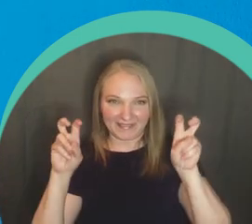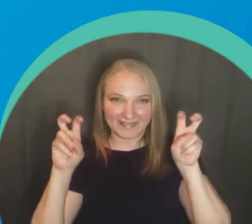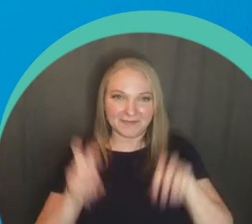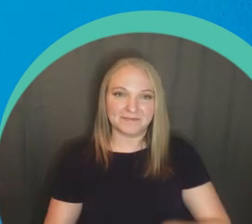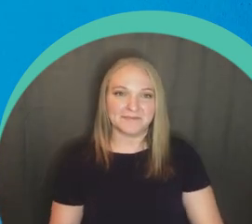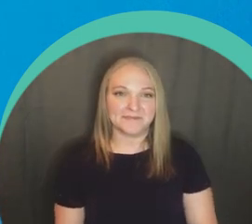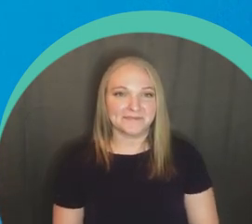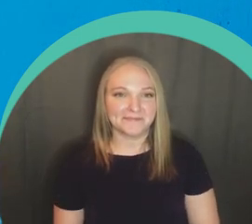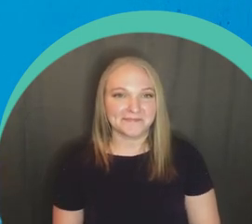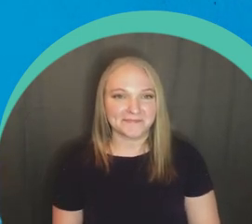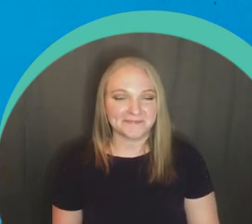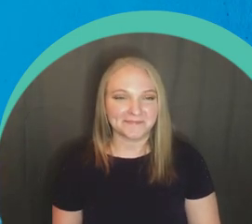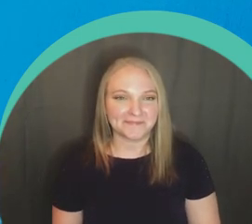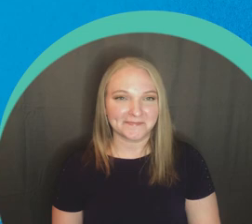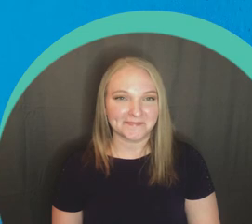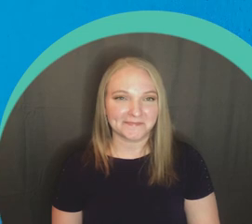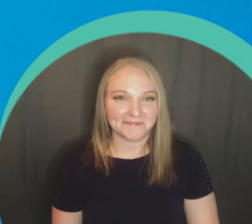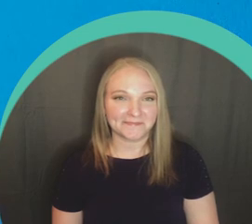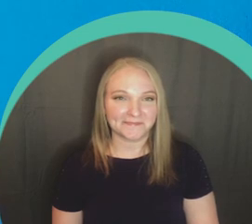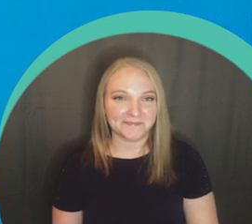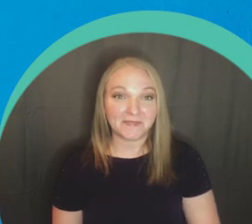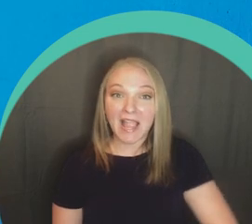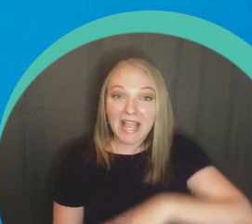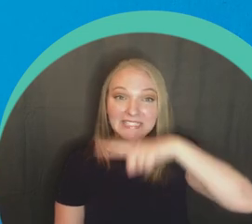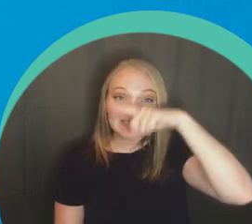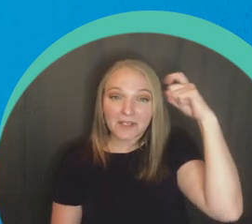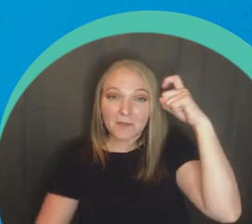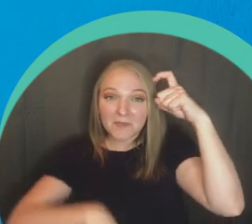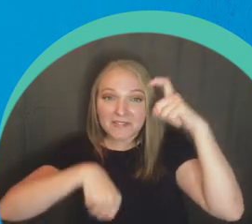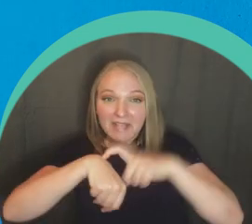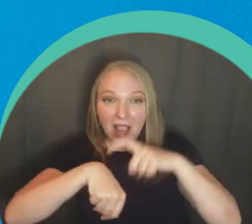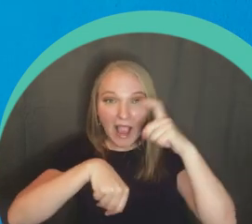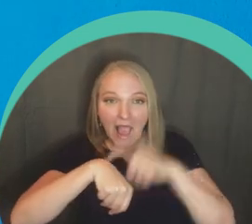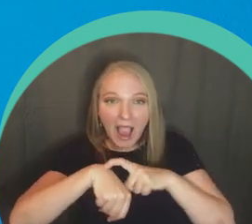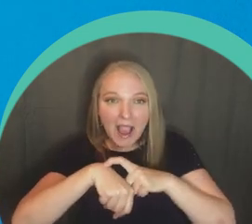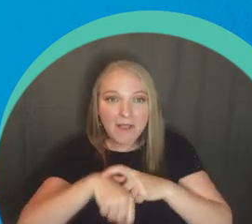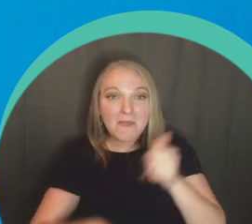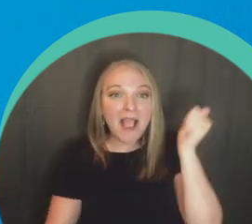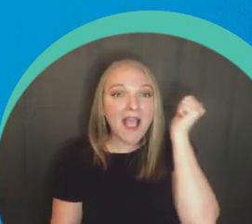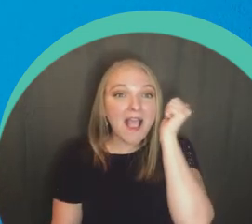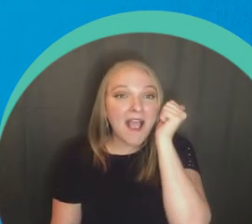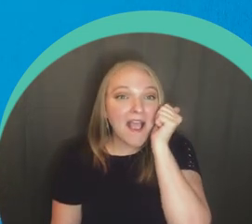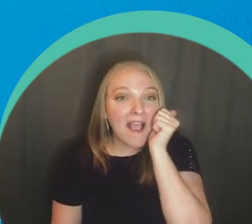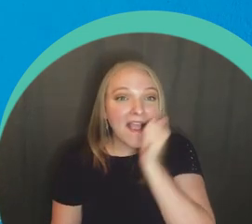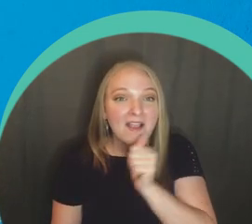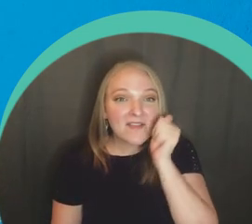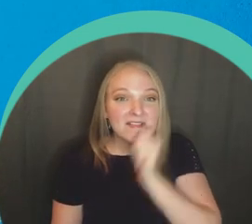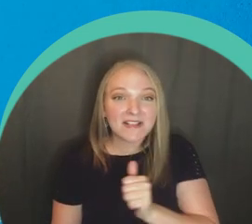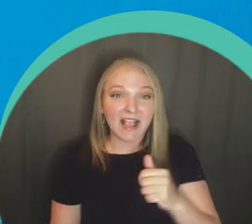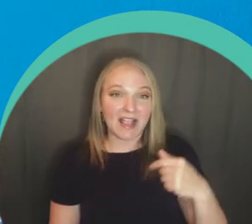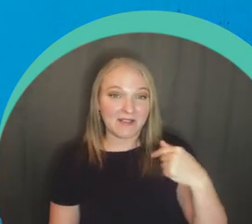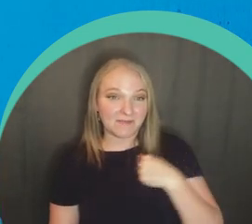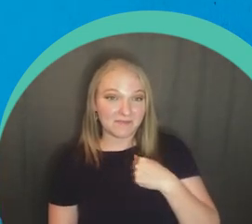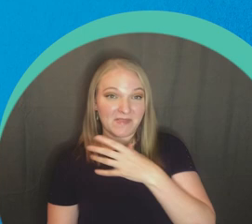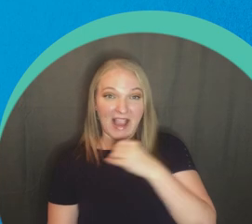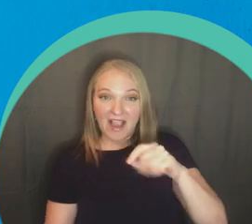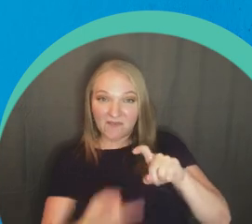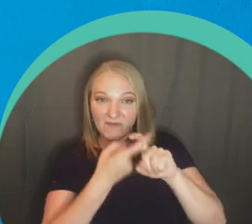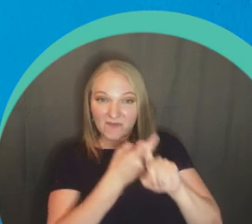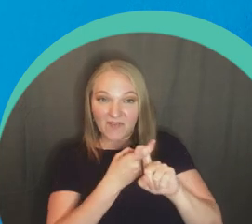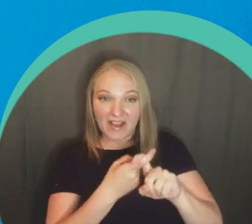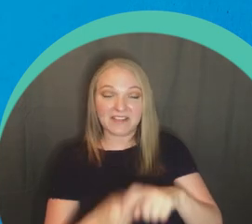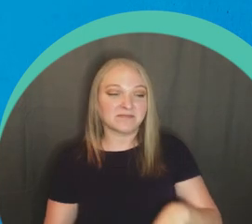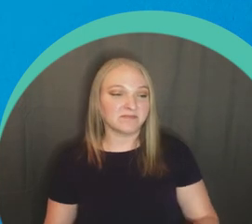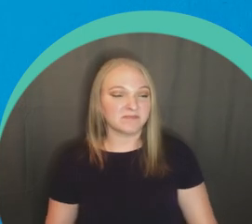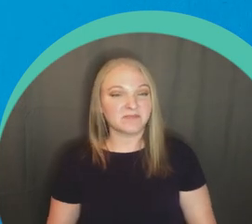It's summertime. Every day, Adele and I put on masks and colorful capes to